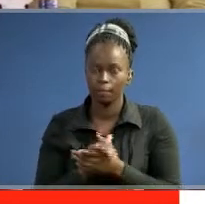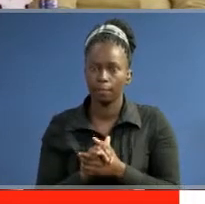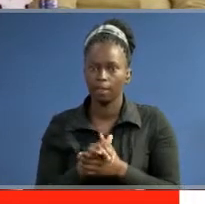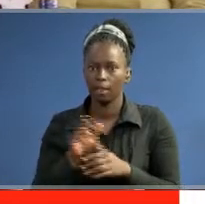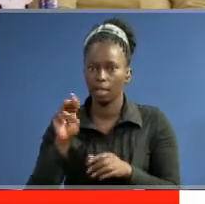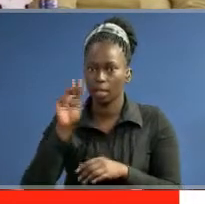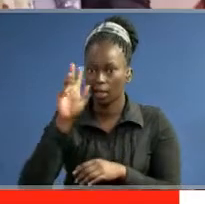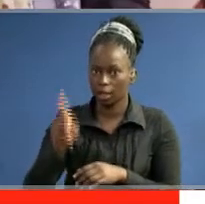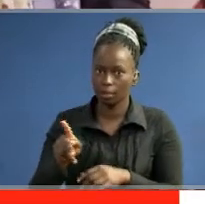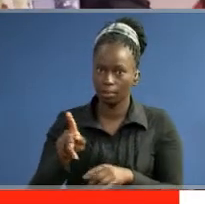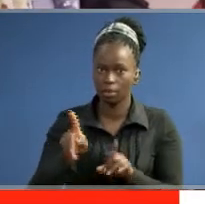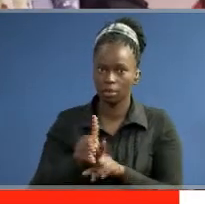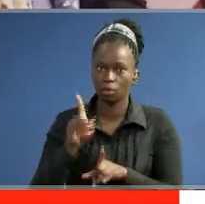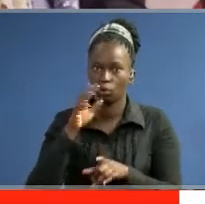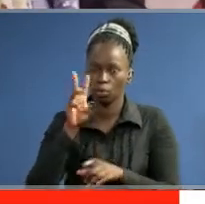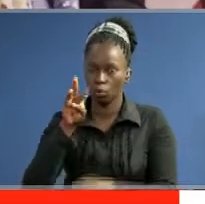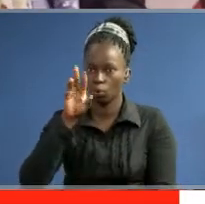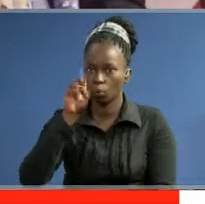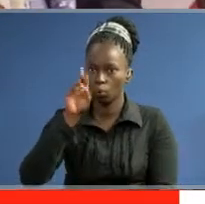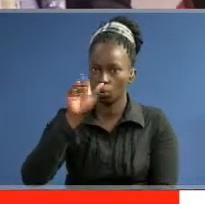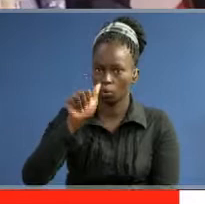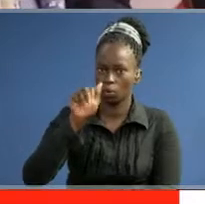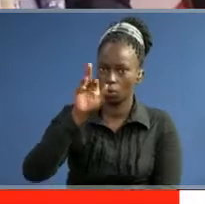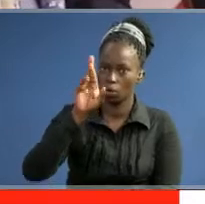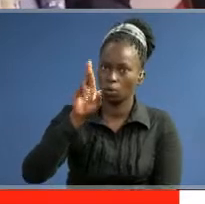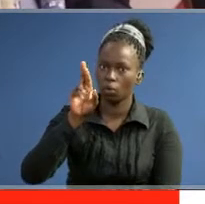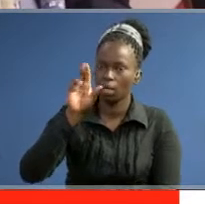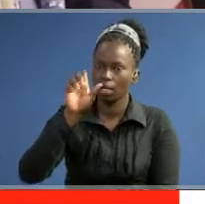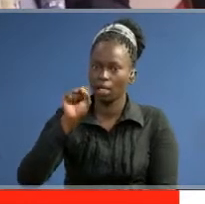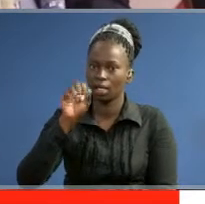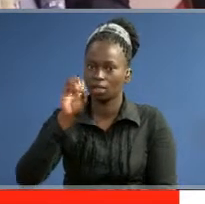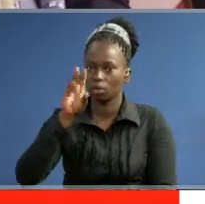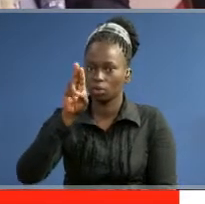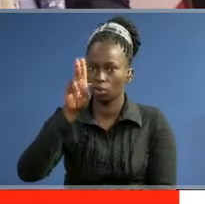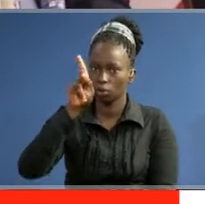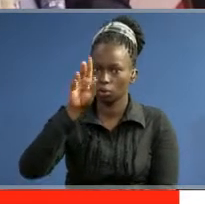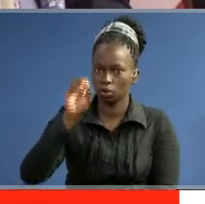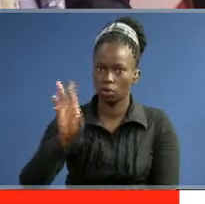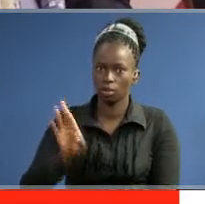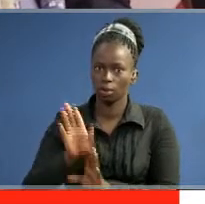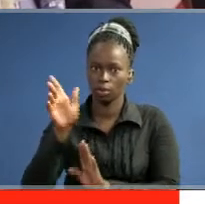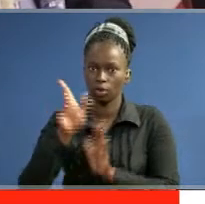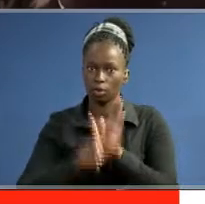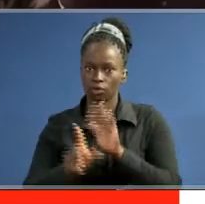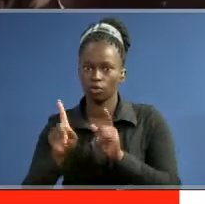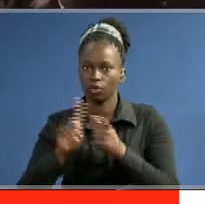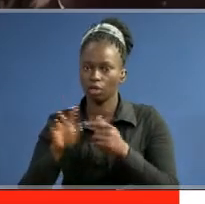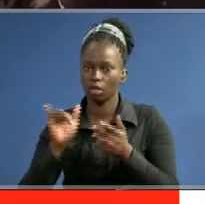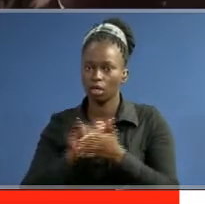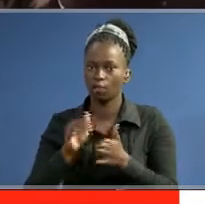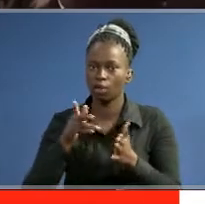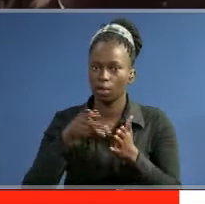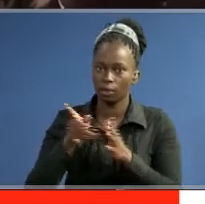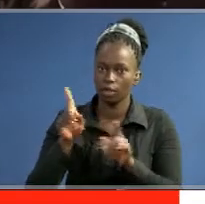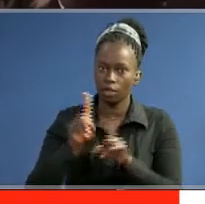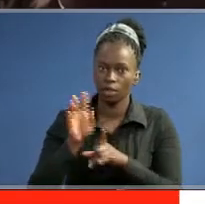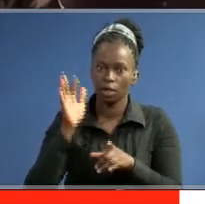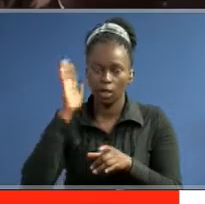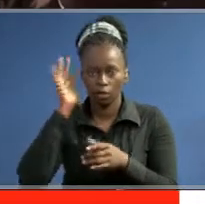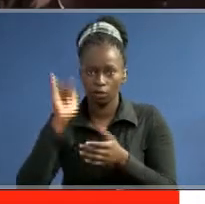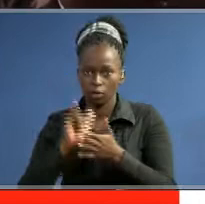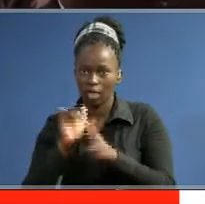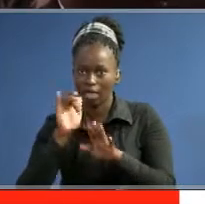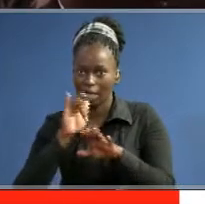MP had a week ago called on the Teachers Service Commission to lower the teachers' retirement age so as to pave way for the unemployed